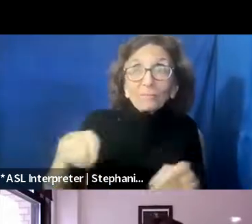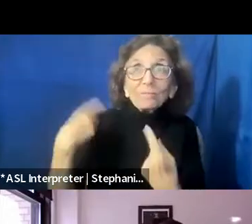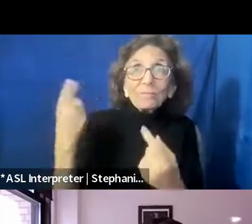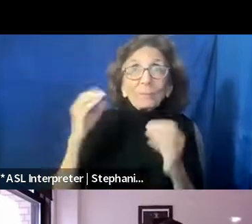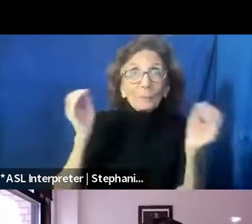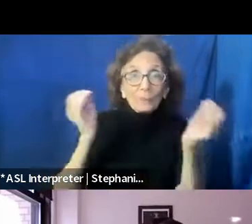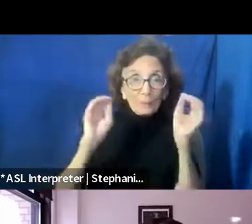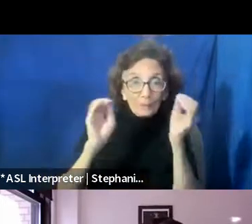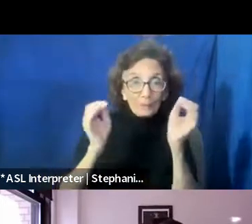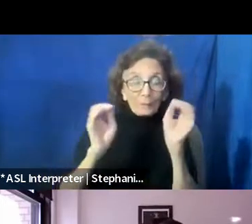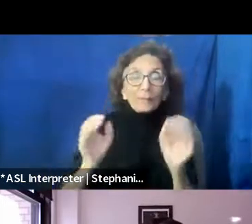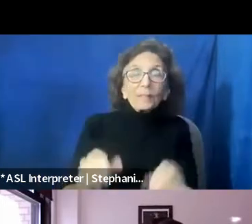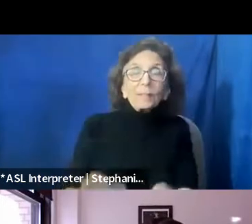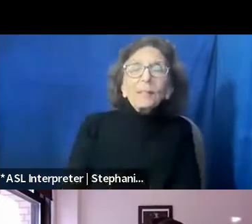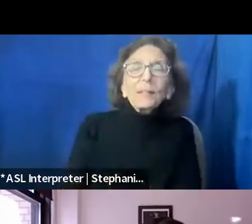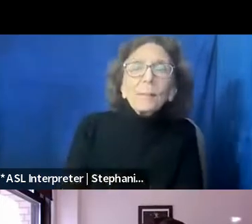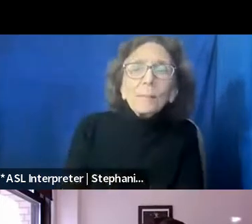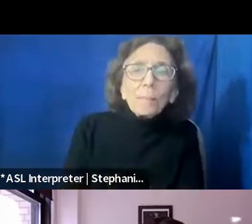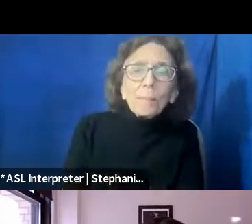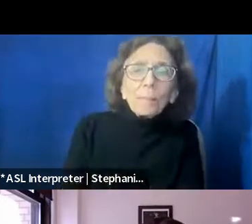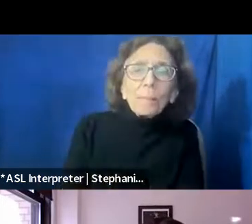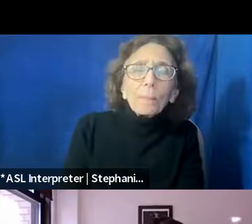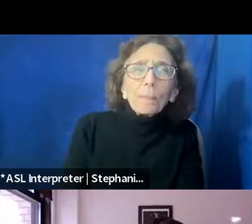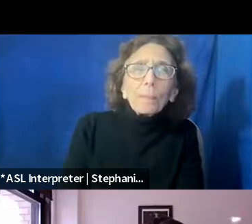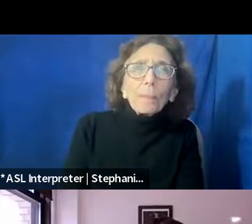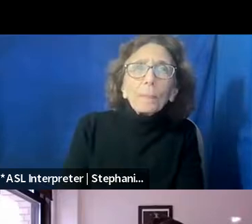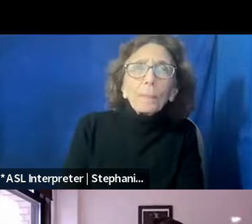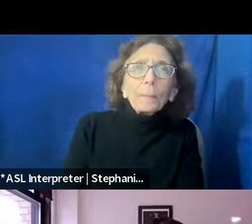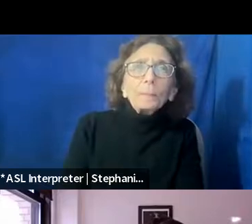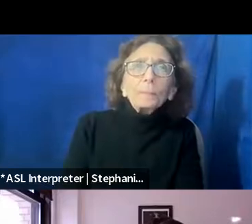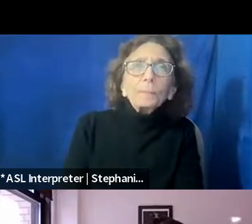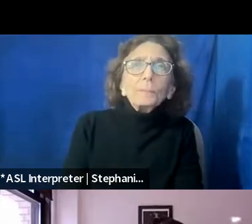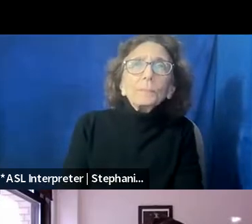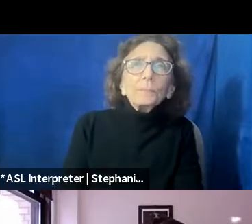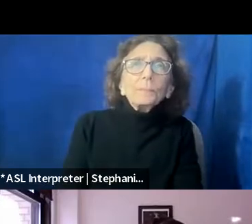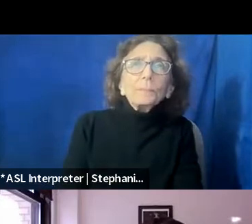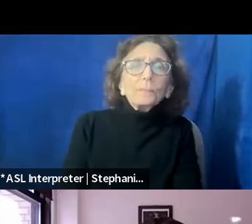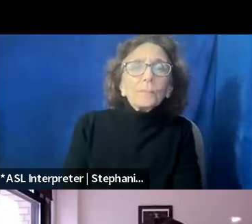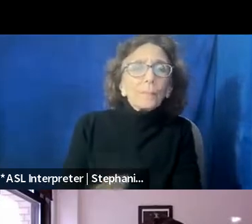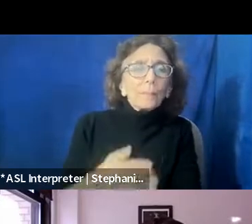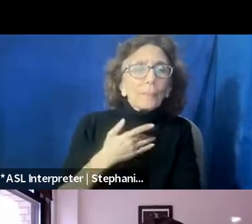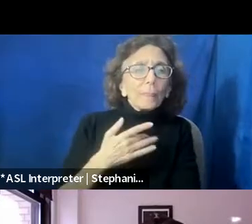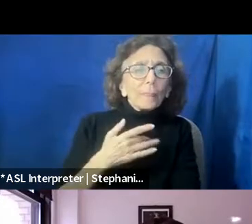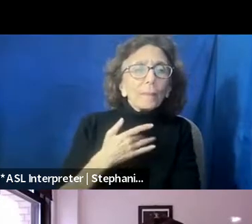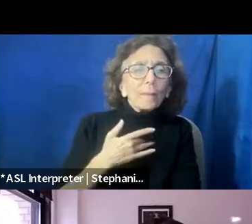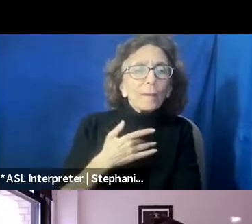But I don't feel it is, it has to do with the